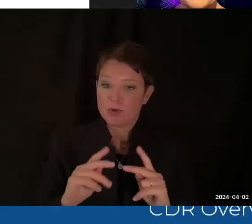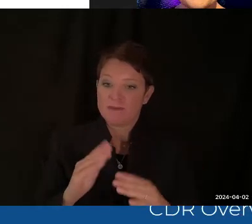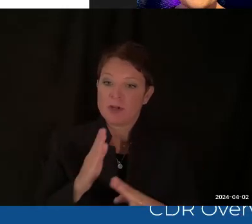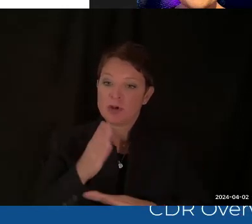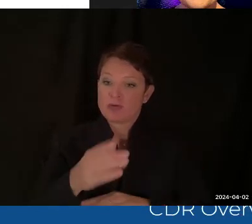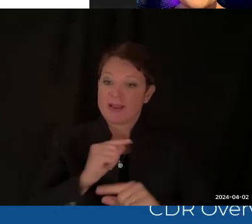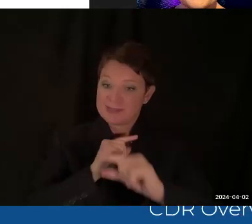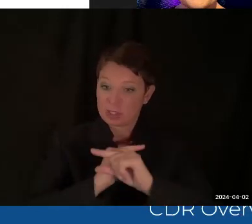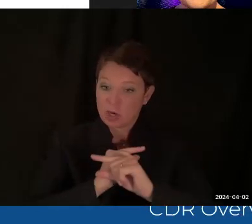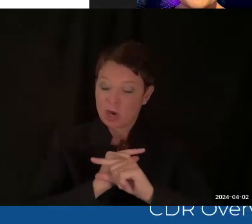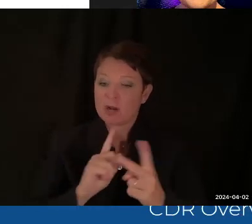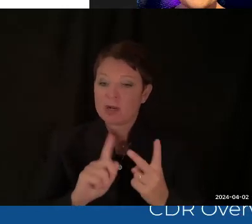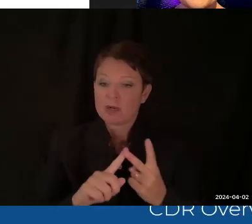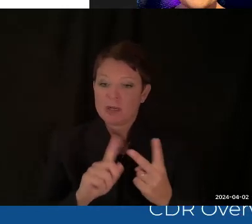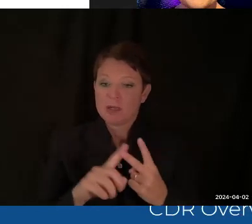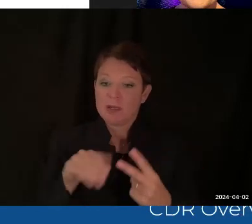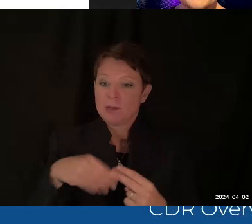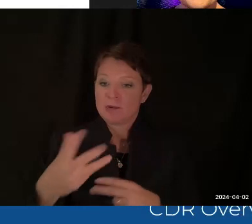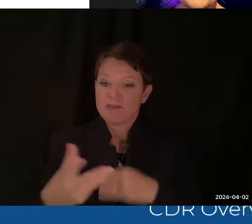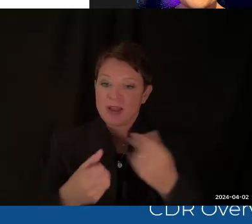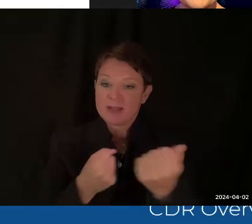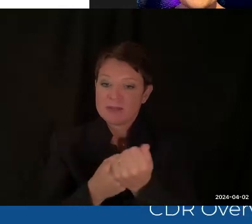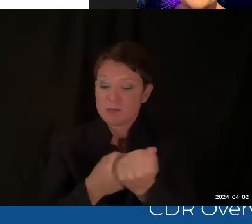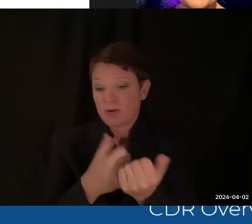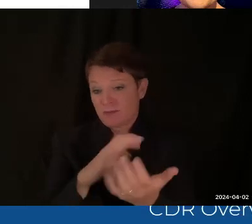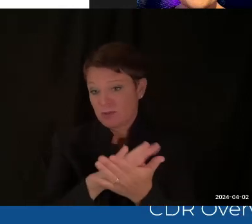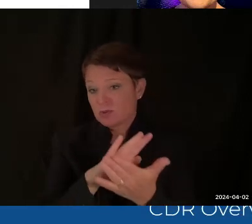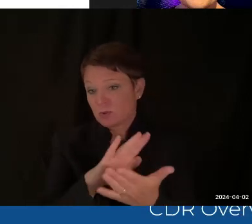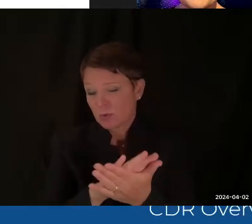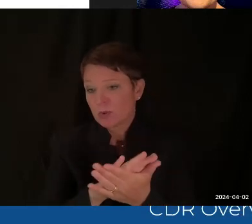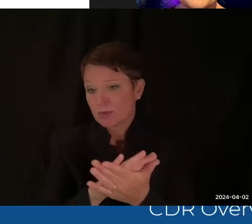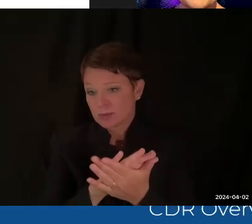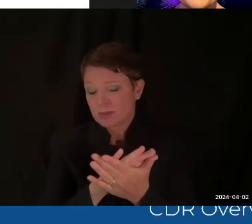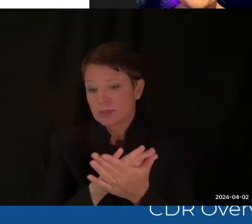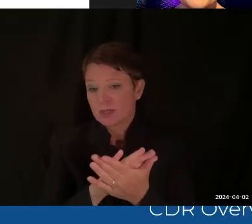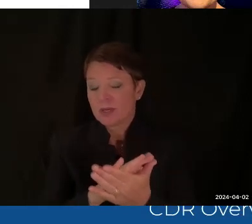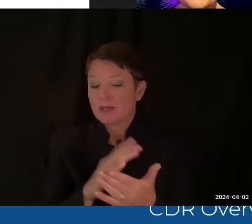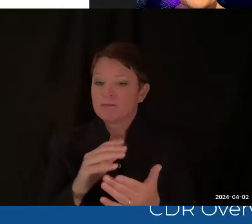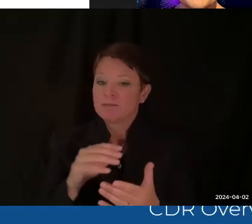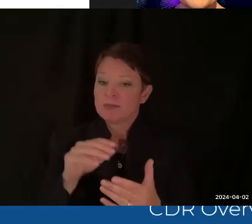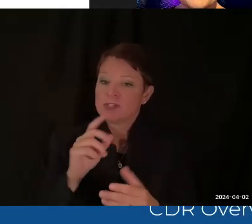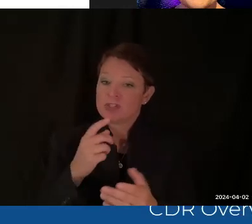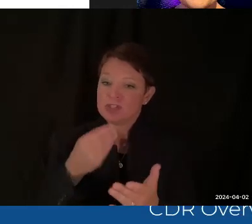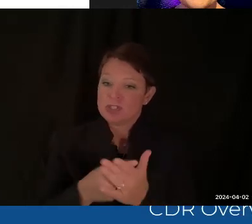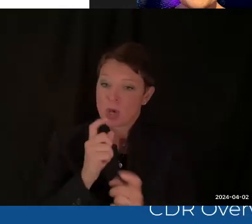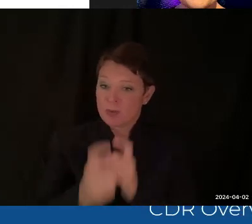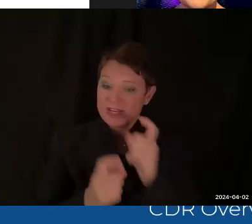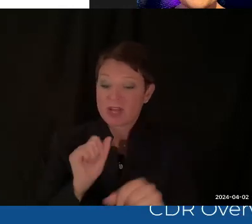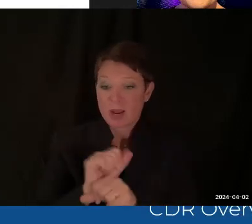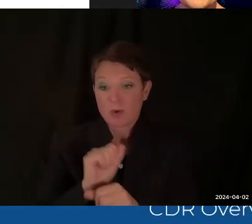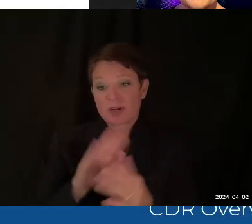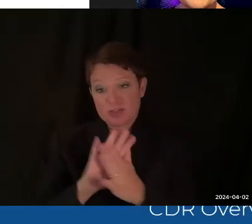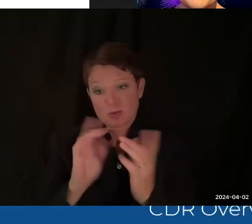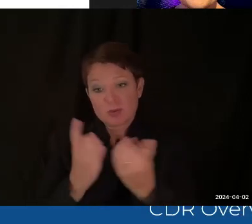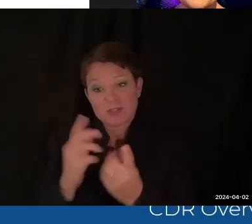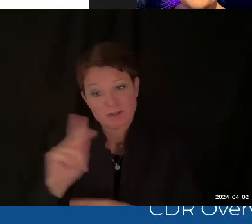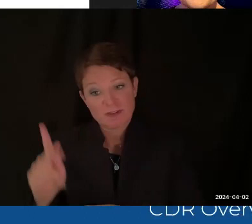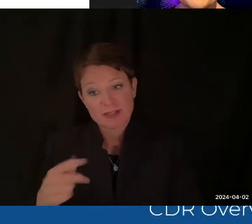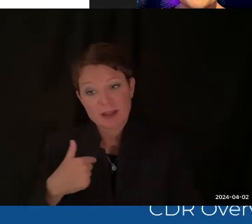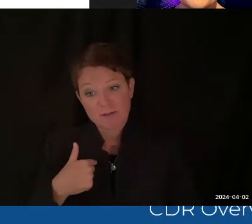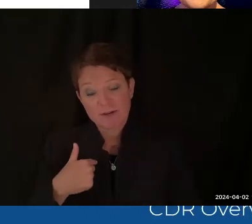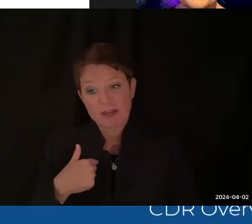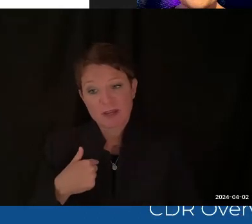guards, to providing support for our schools in kind donations. I work in the school district of Philadelphia.